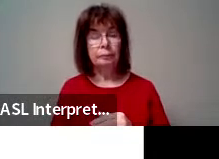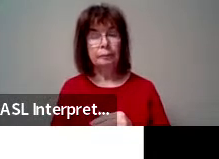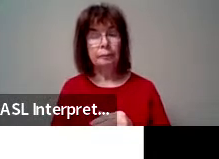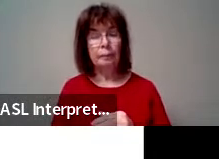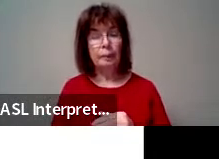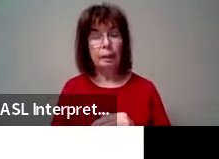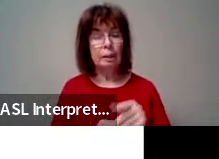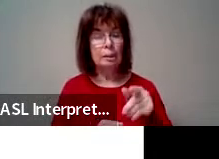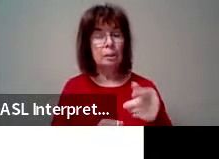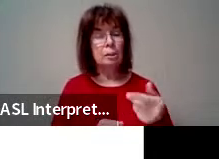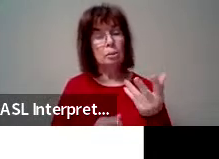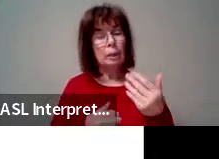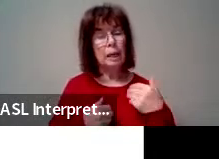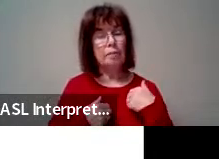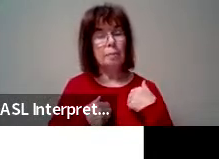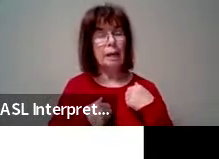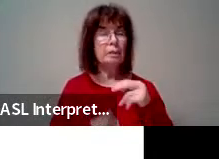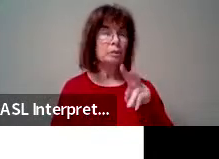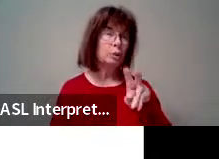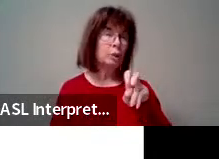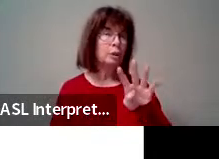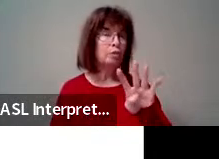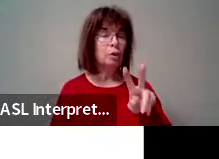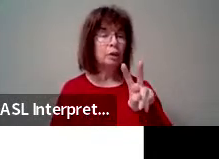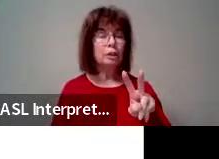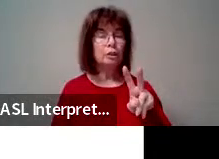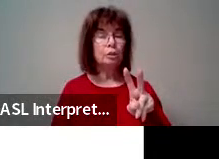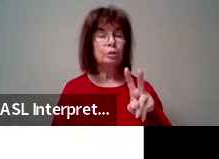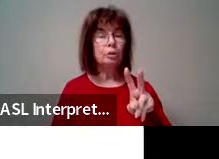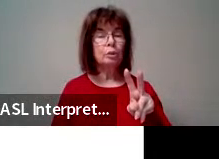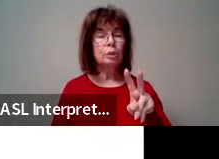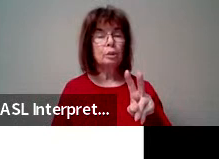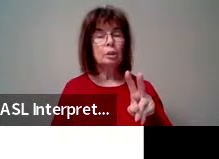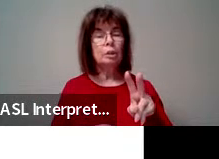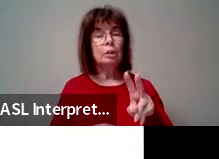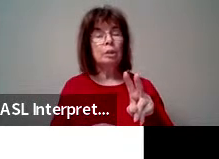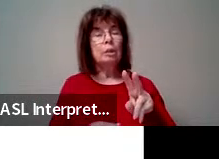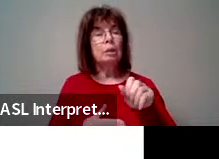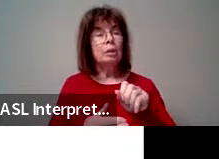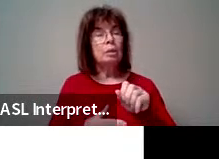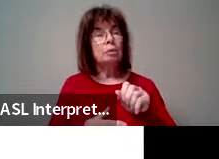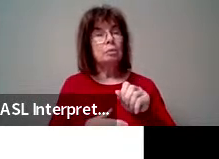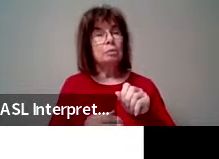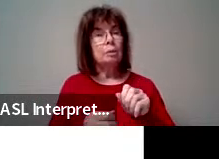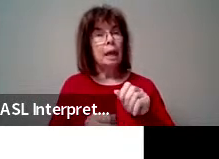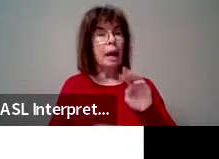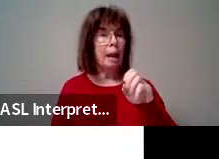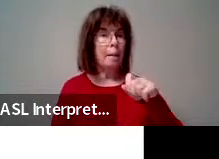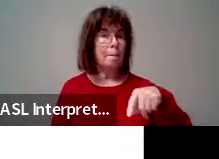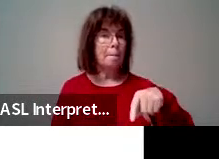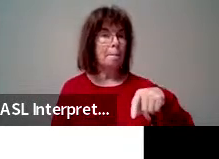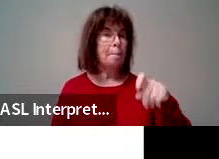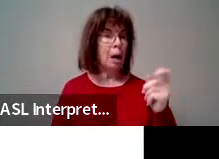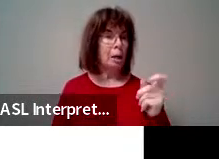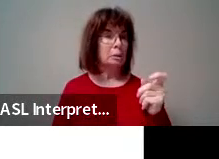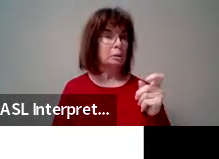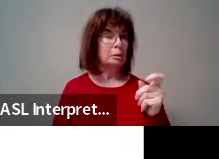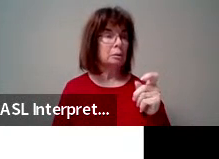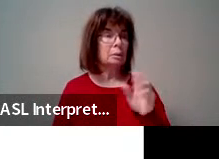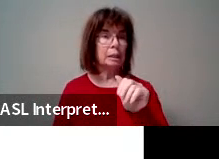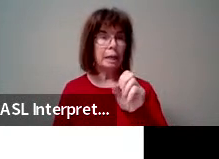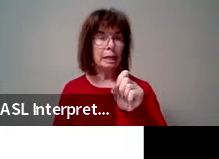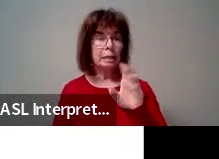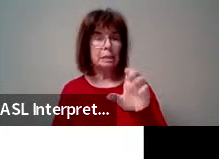We stand at about 242 confirmed Mpox cases in Alameda County. And as I mentioned